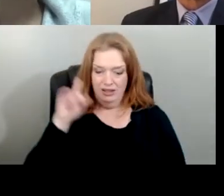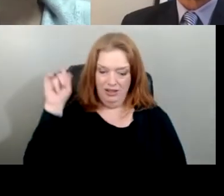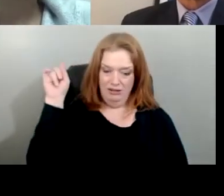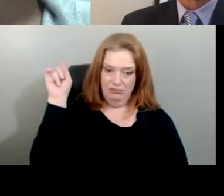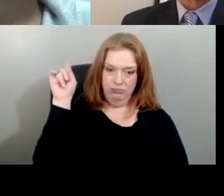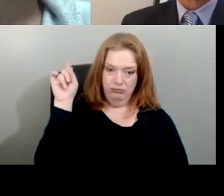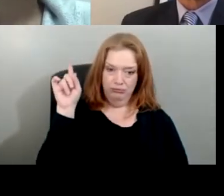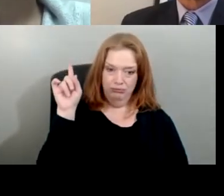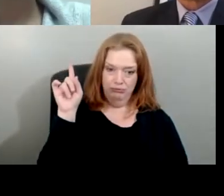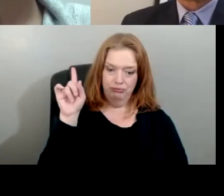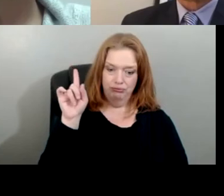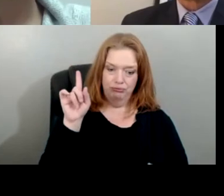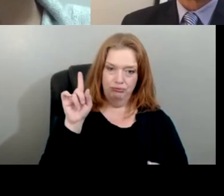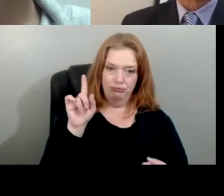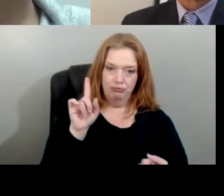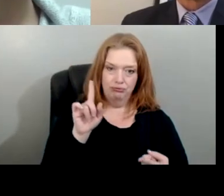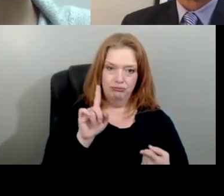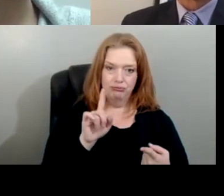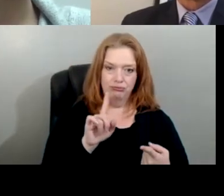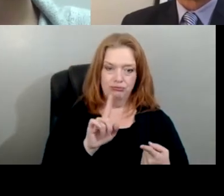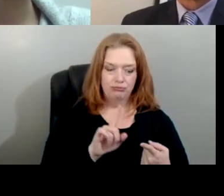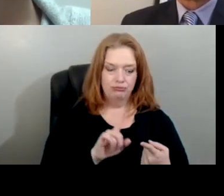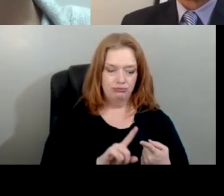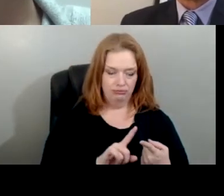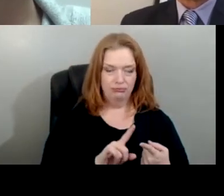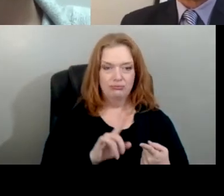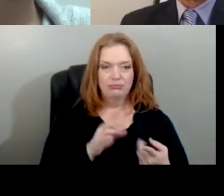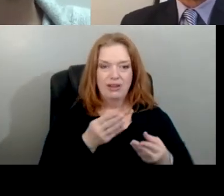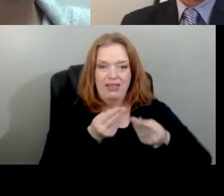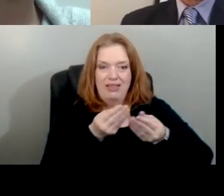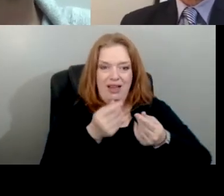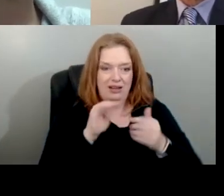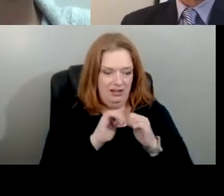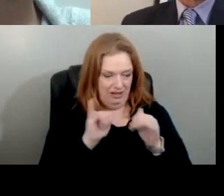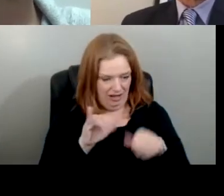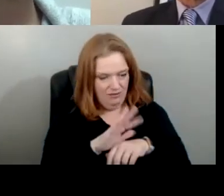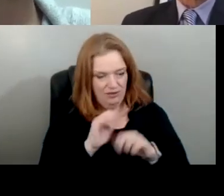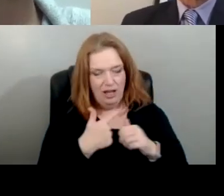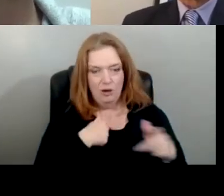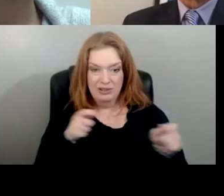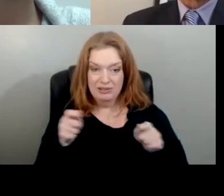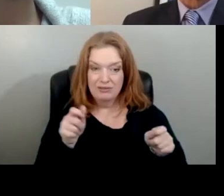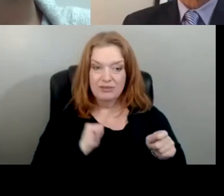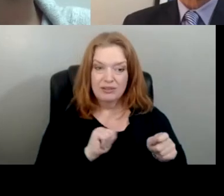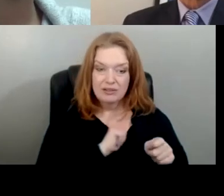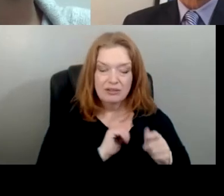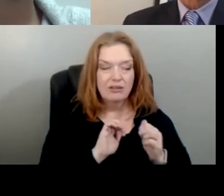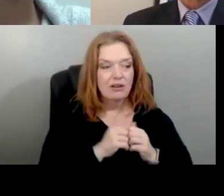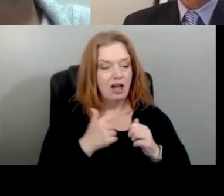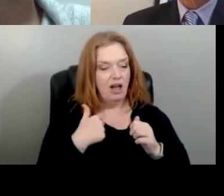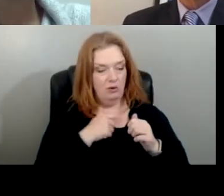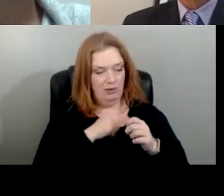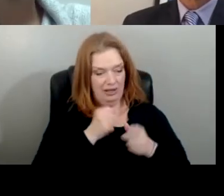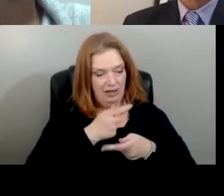loss of land that impacts the way that we're able to govern ourselves, the way that we're able to maintain safety and protect ourselves, both